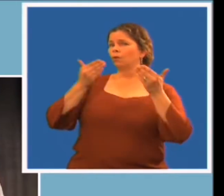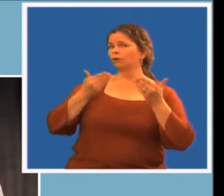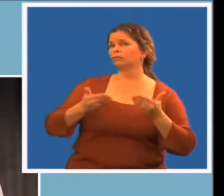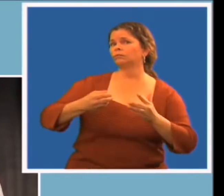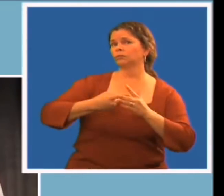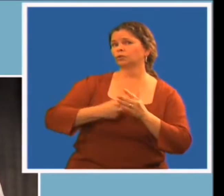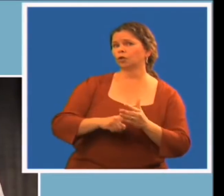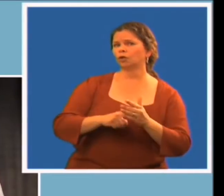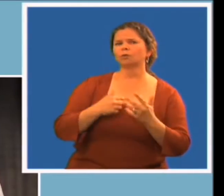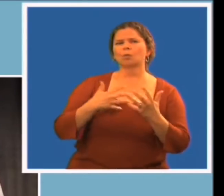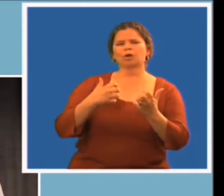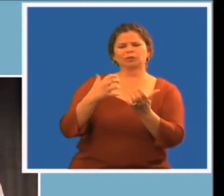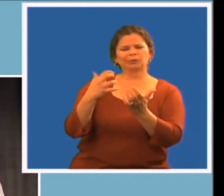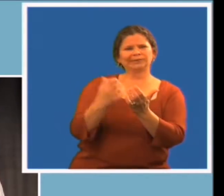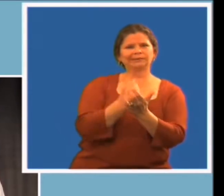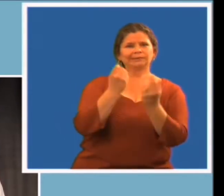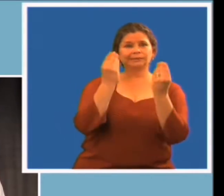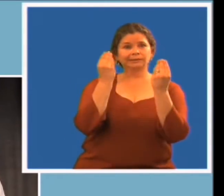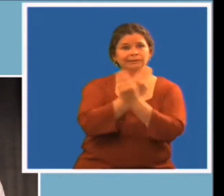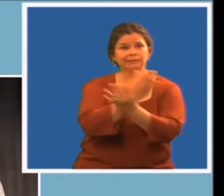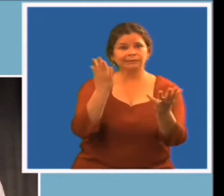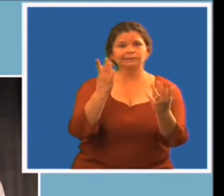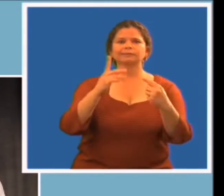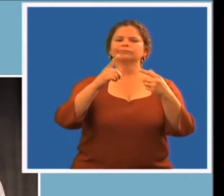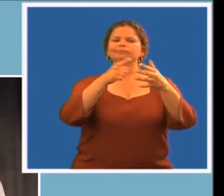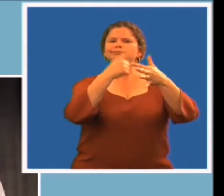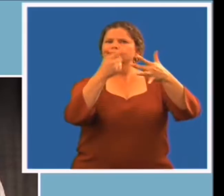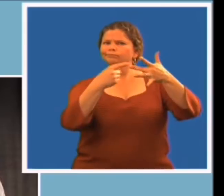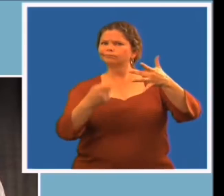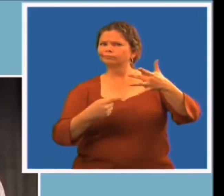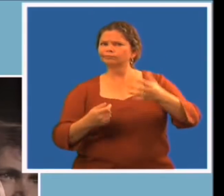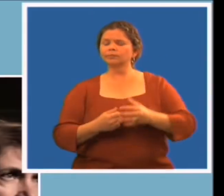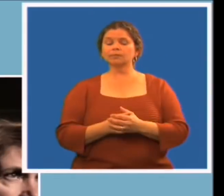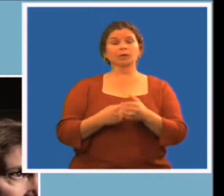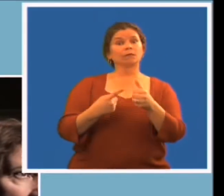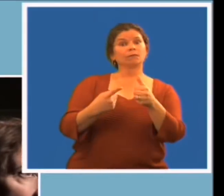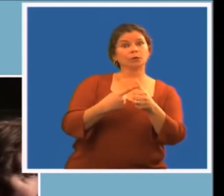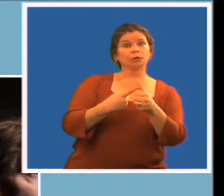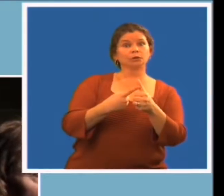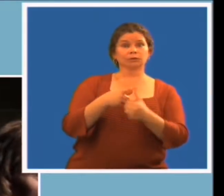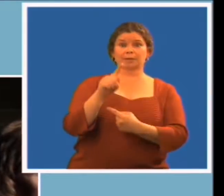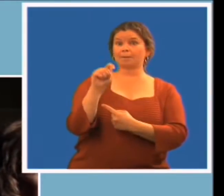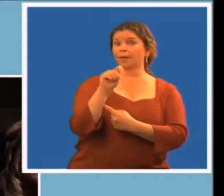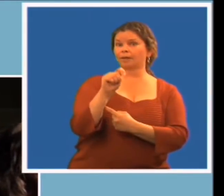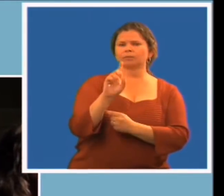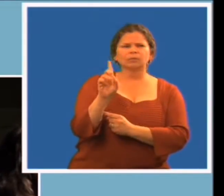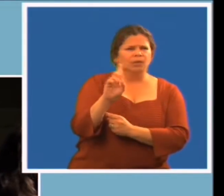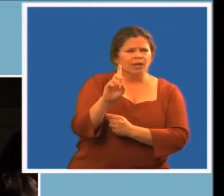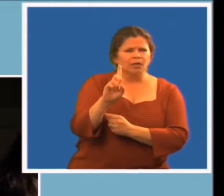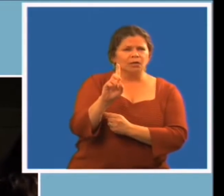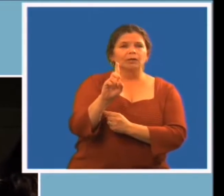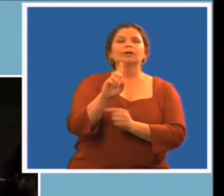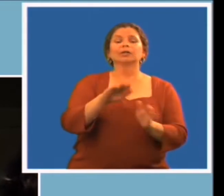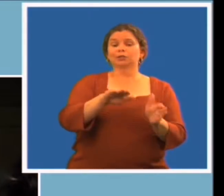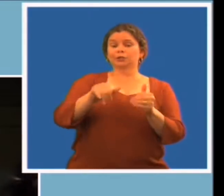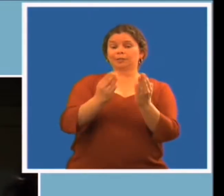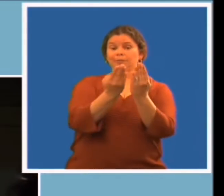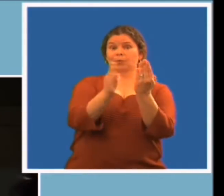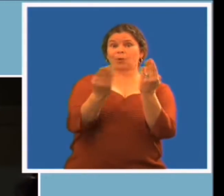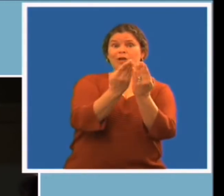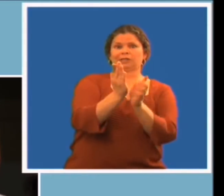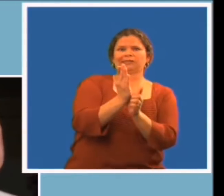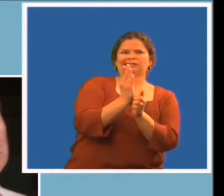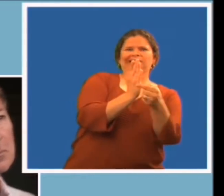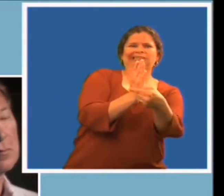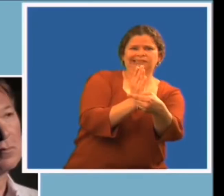right. An accessible washroom is a bit further down the hallway in the direction of the principal's office. In